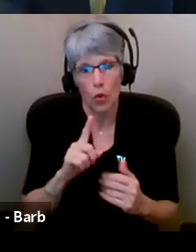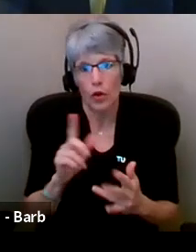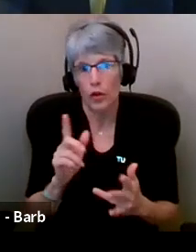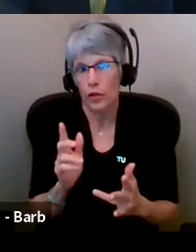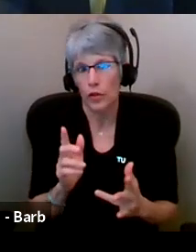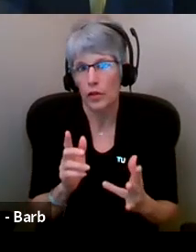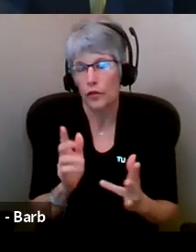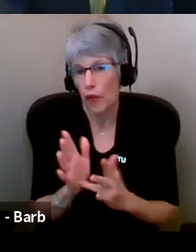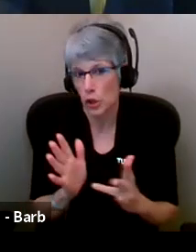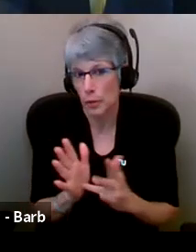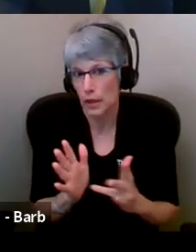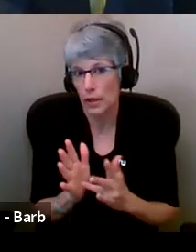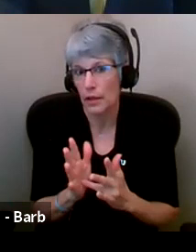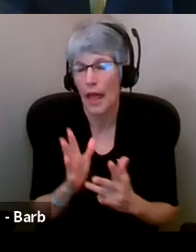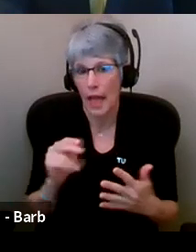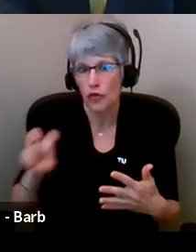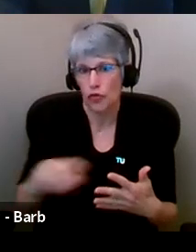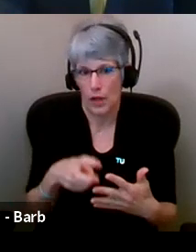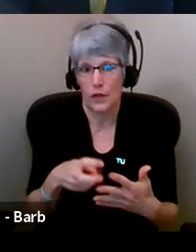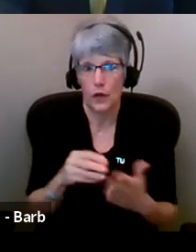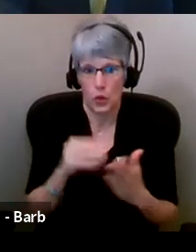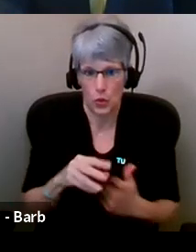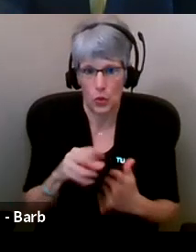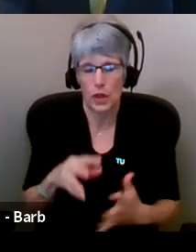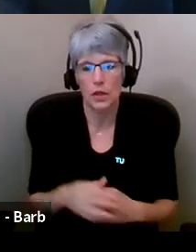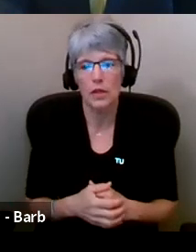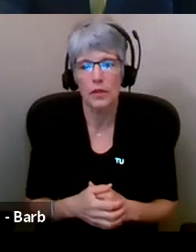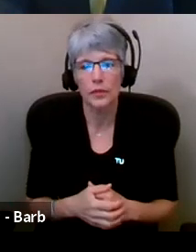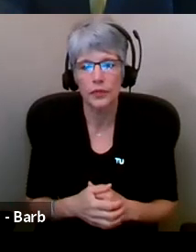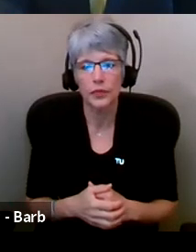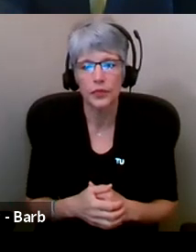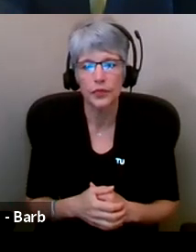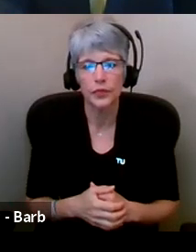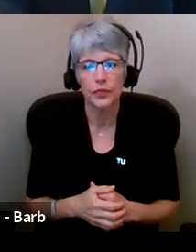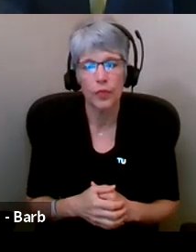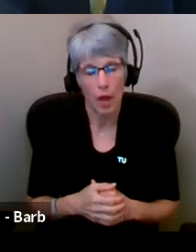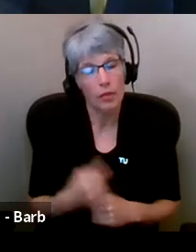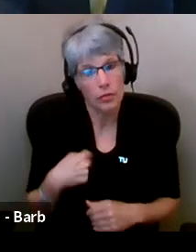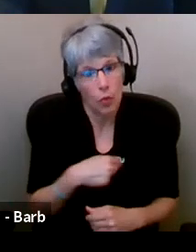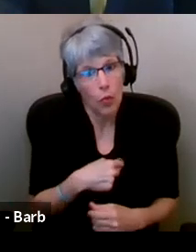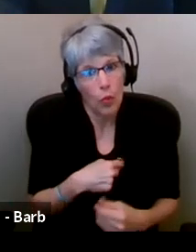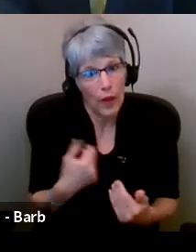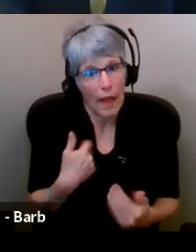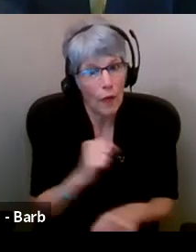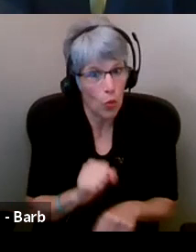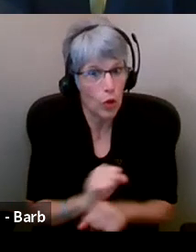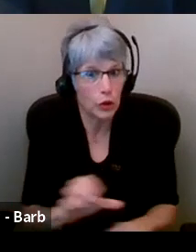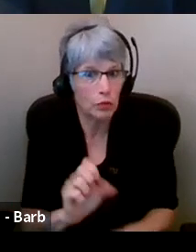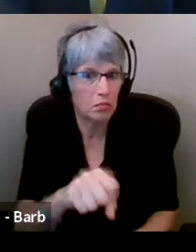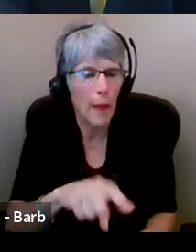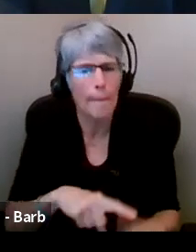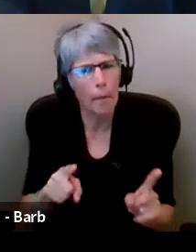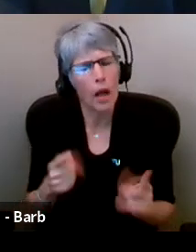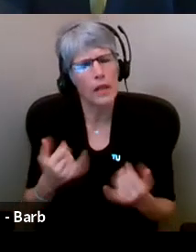freshmen and incoming transfer students. We still, you know, we have work to do, but we're feeling pretty good about